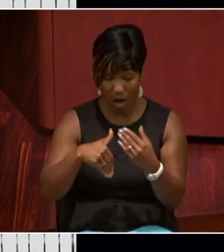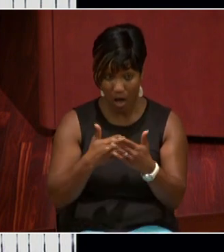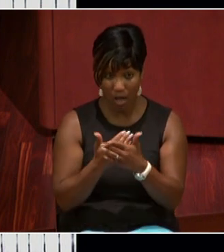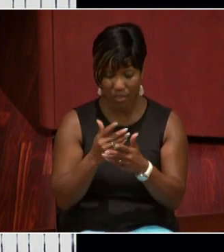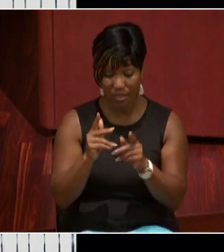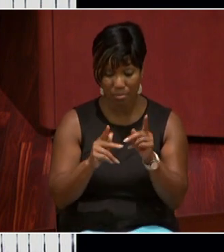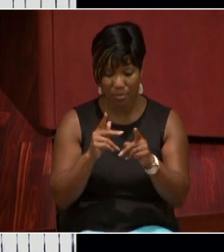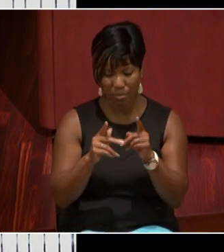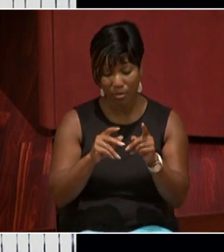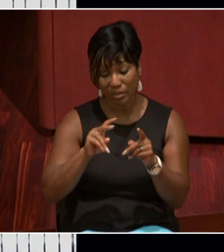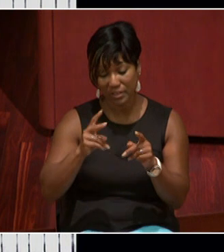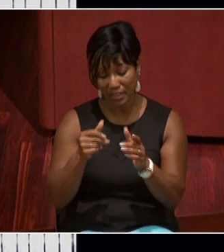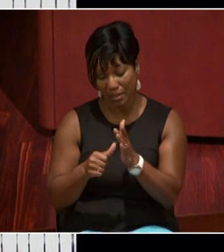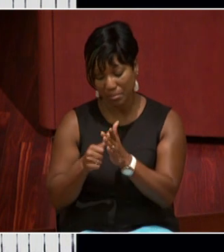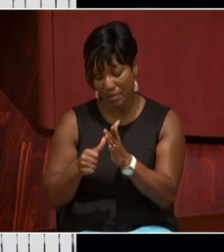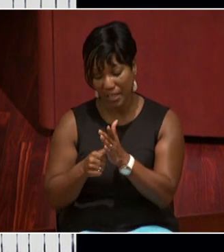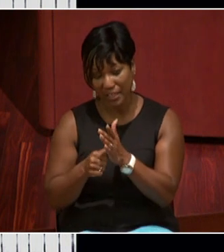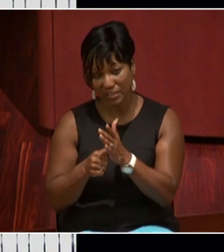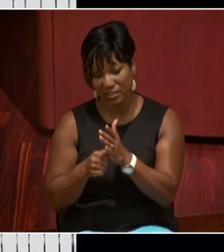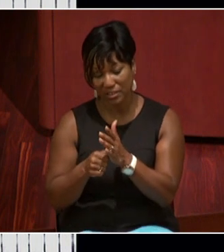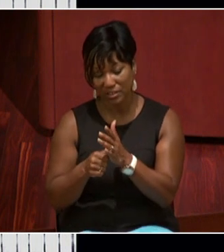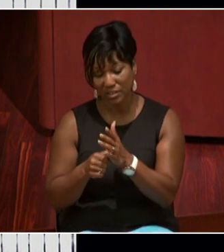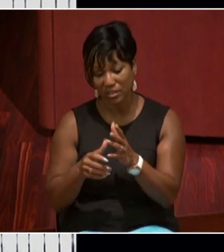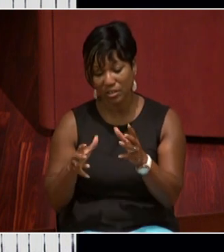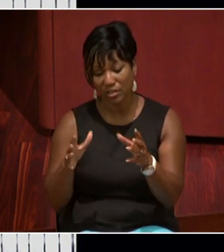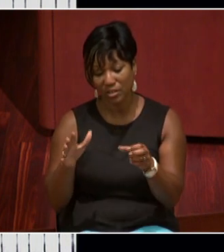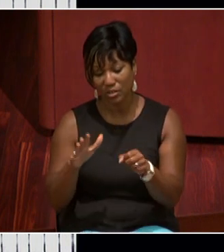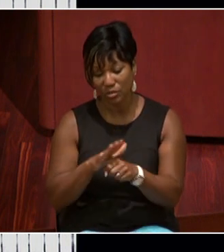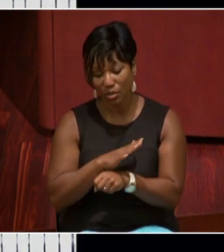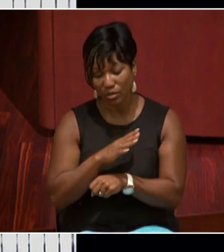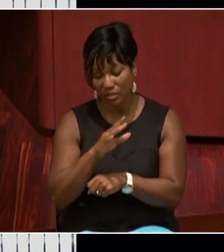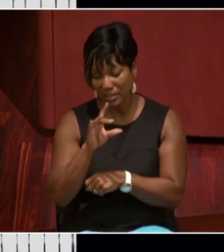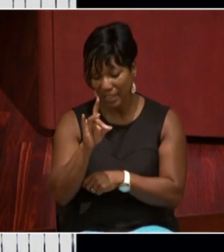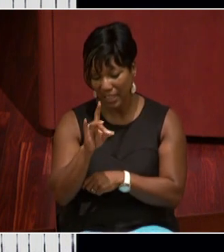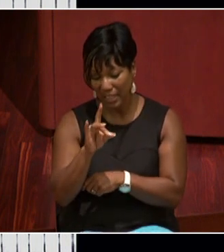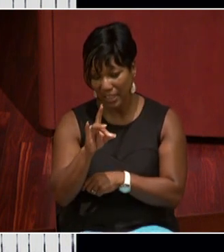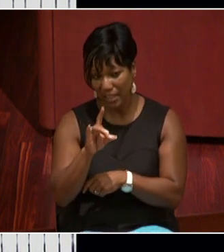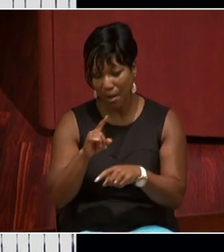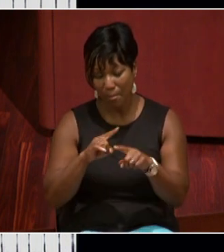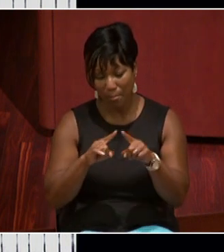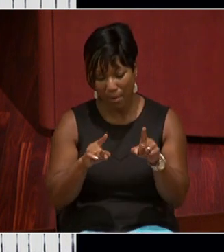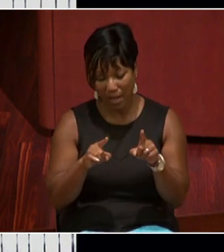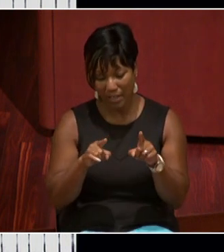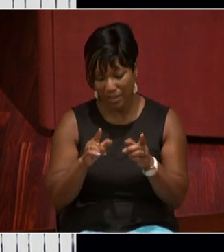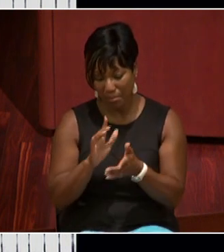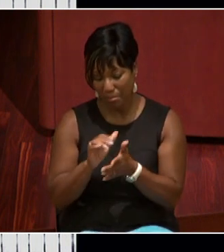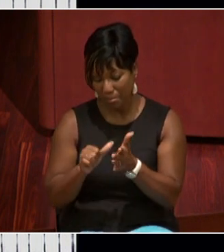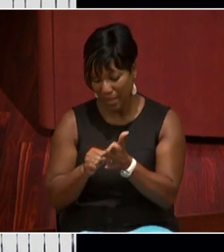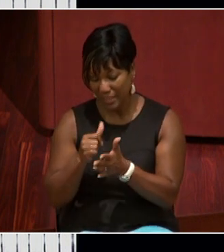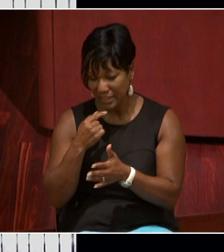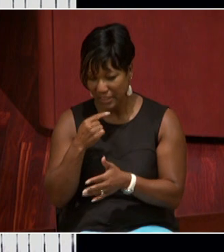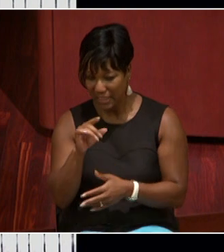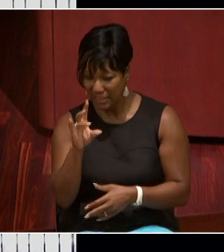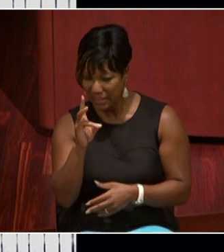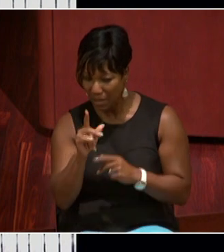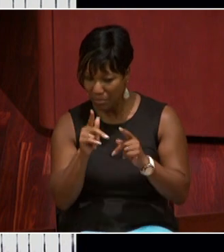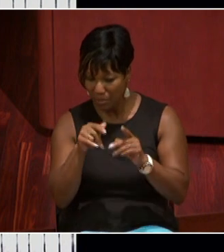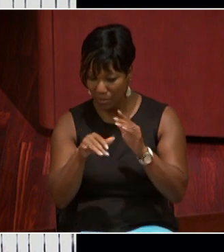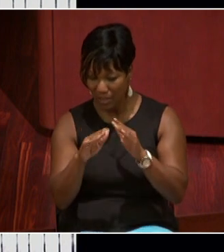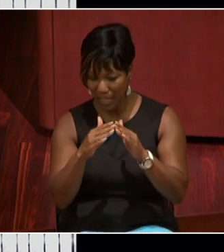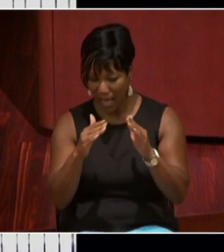the other page, you get a total of 8. But this one says that there are 7 people in the household.